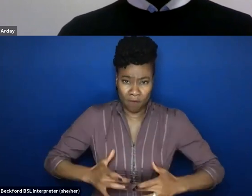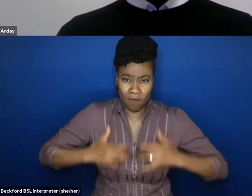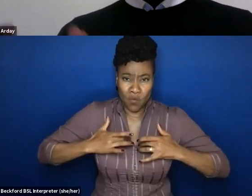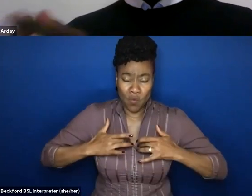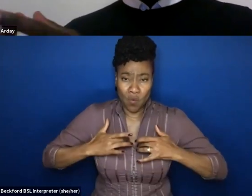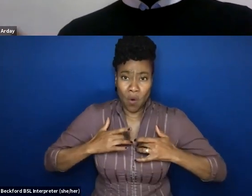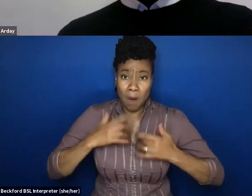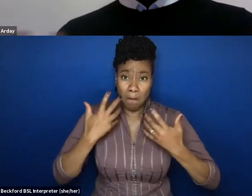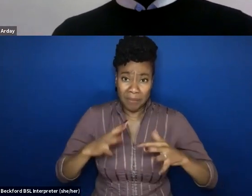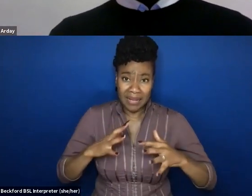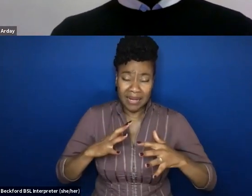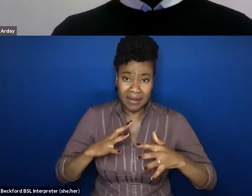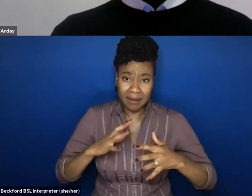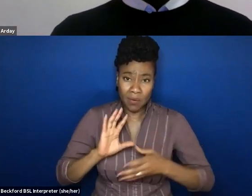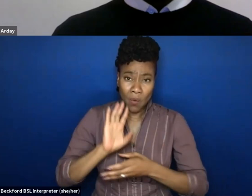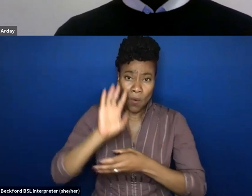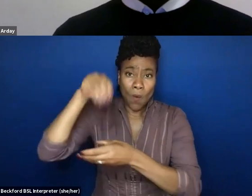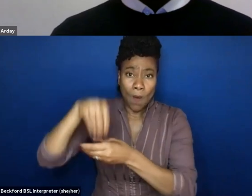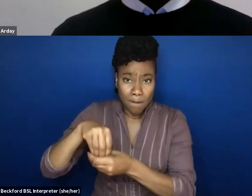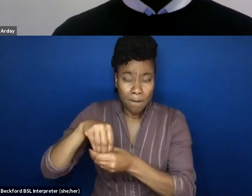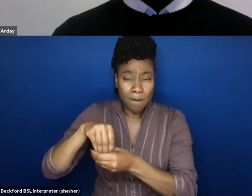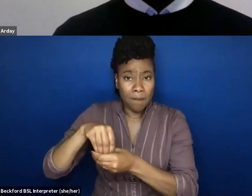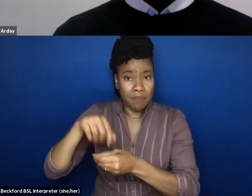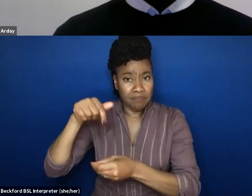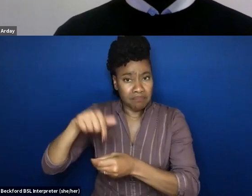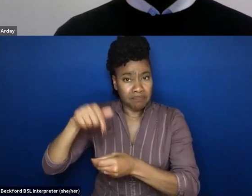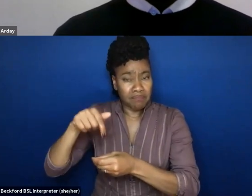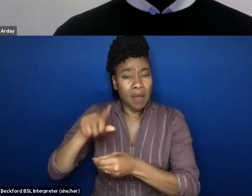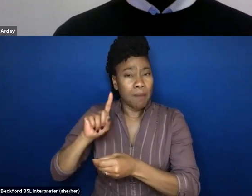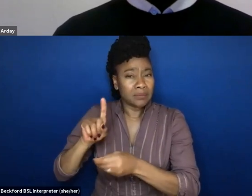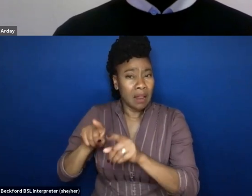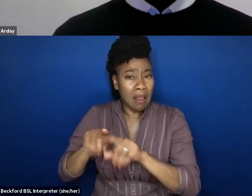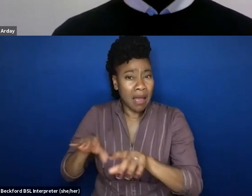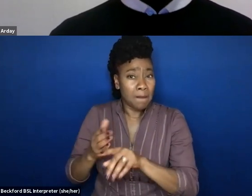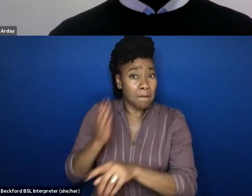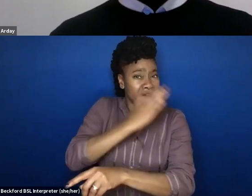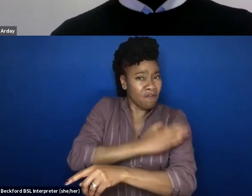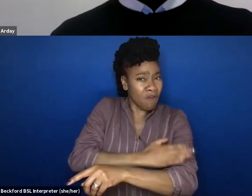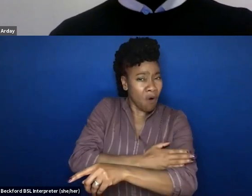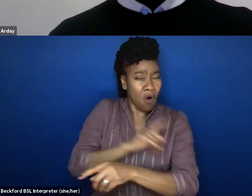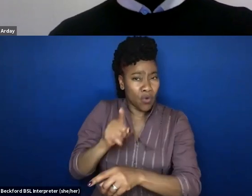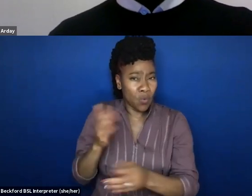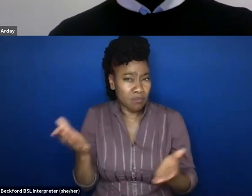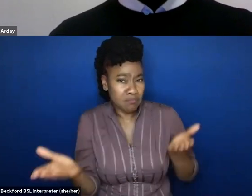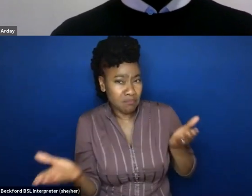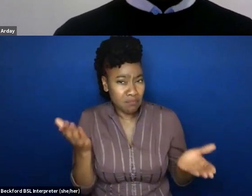positioned in a different place to what it was prior to that? I think